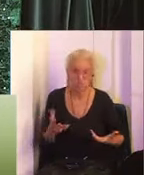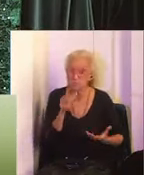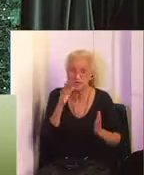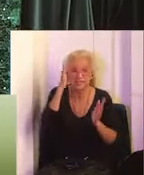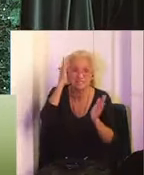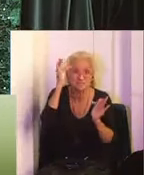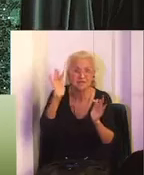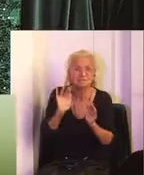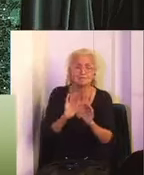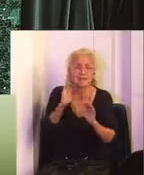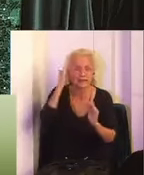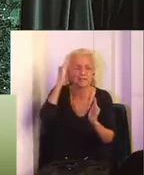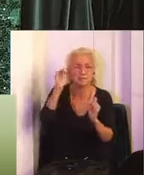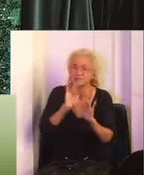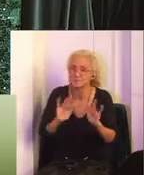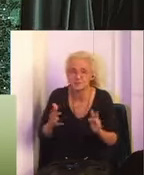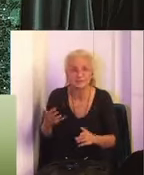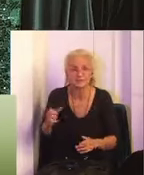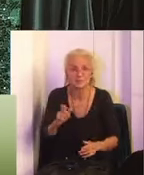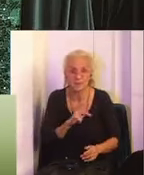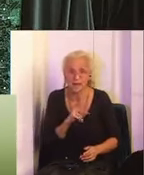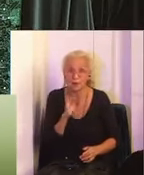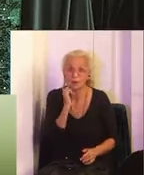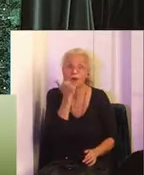back. Uh-oh.